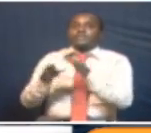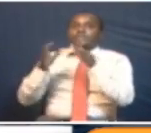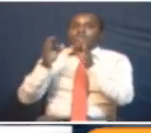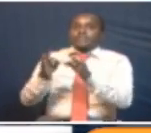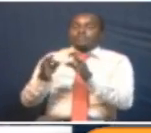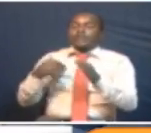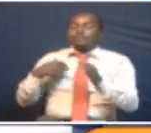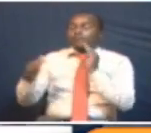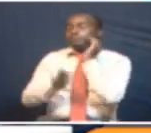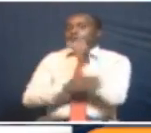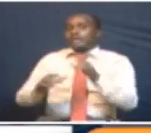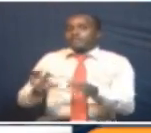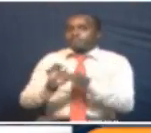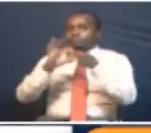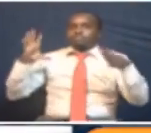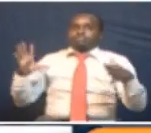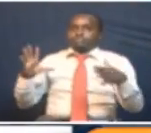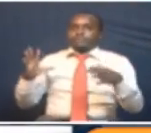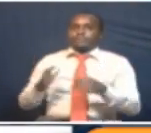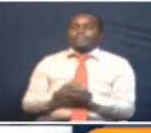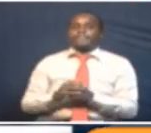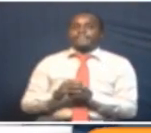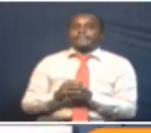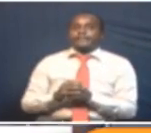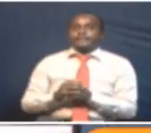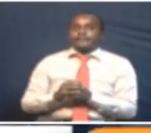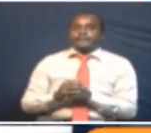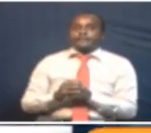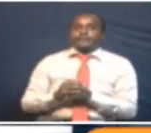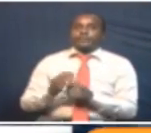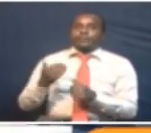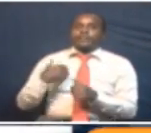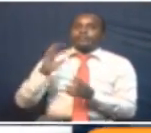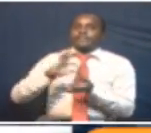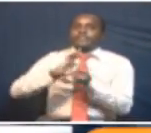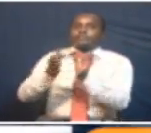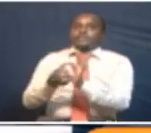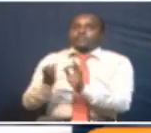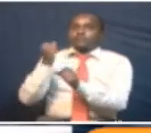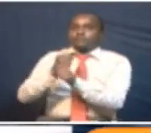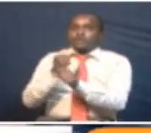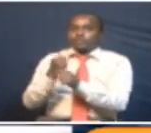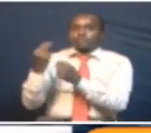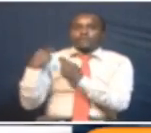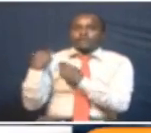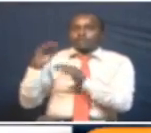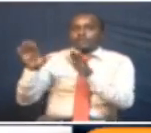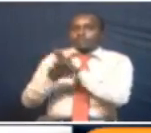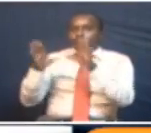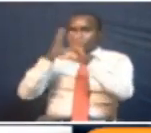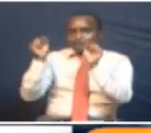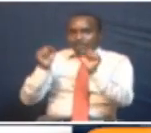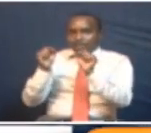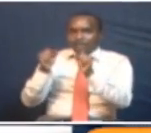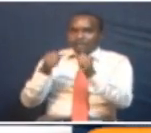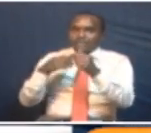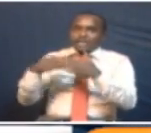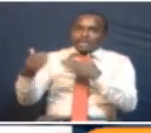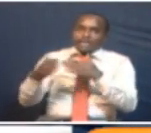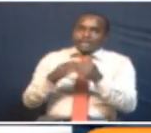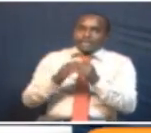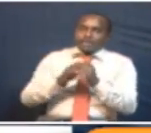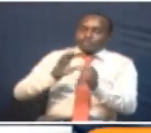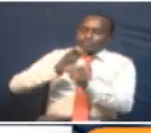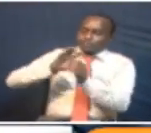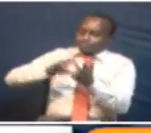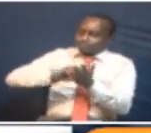fallout, then the two cannot work together. There will be a reinterpretation of the functional mandate of the deputy president. Either he'll be sidelined significantly